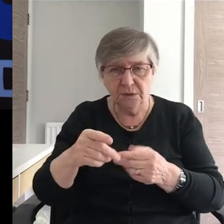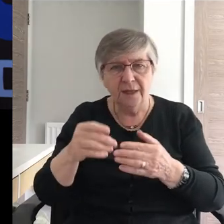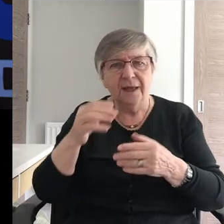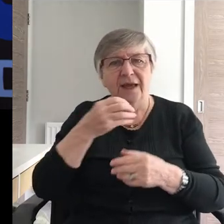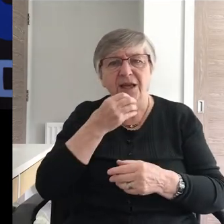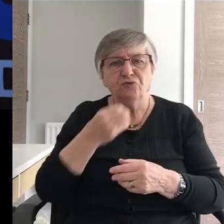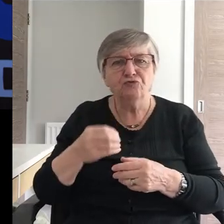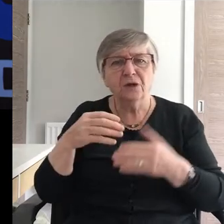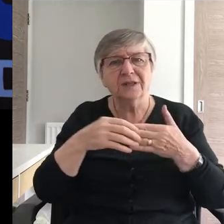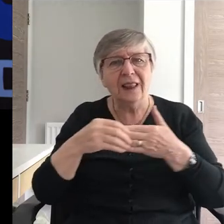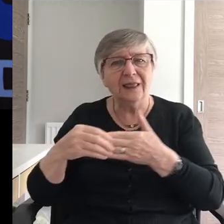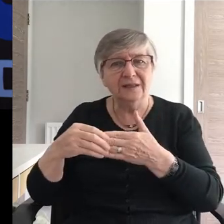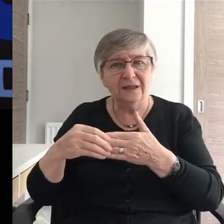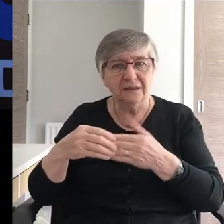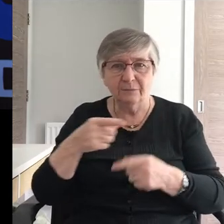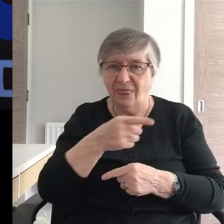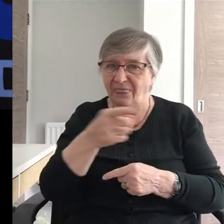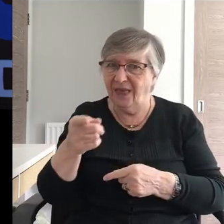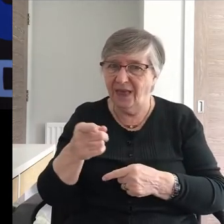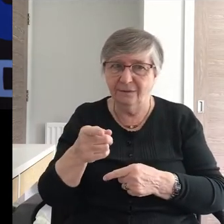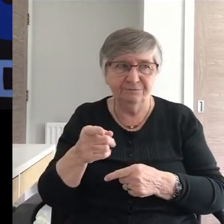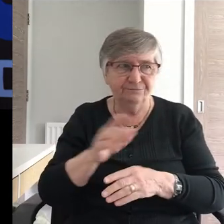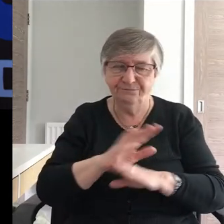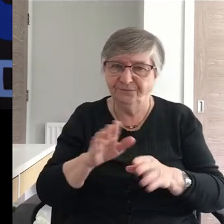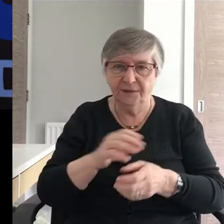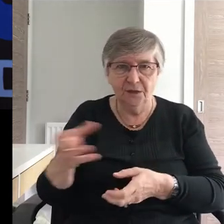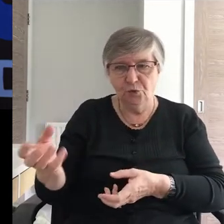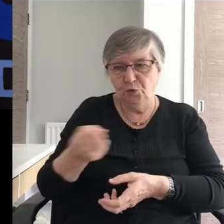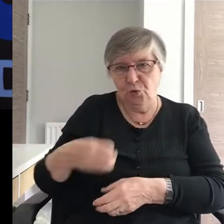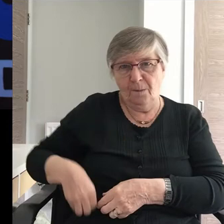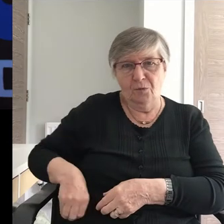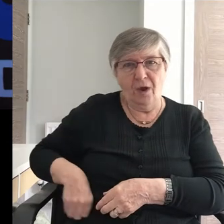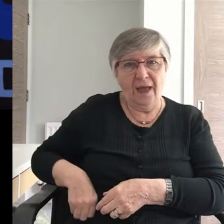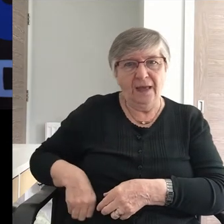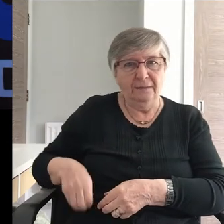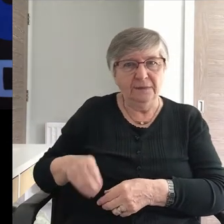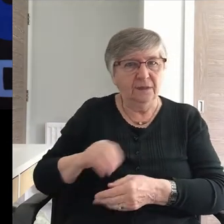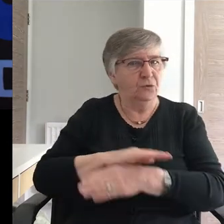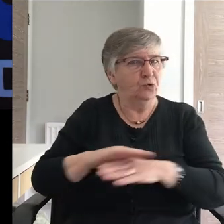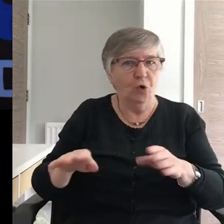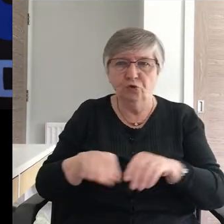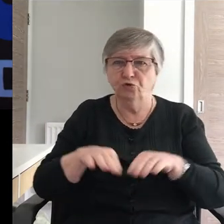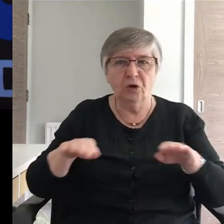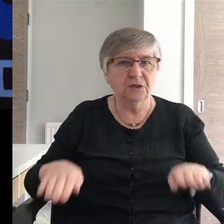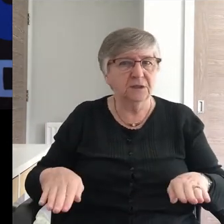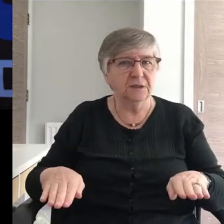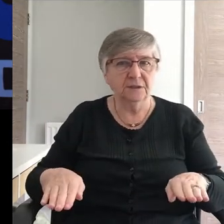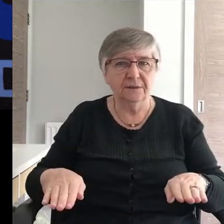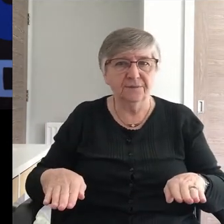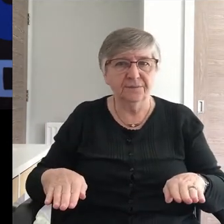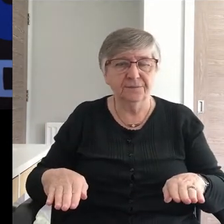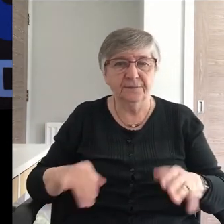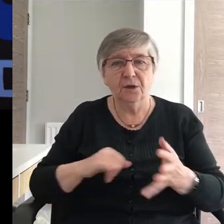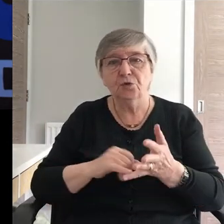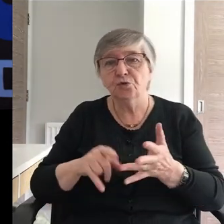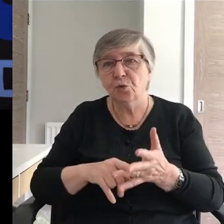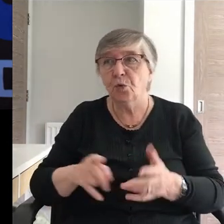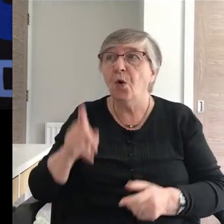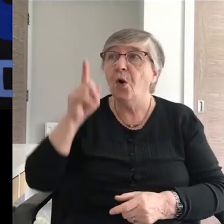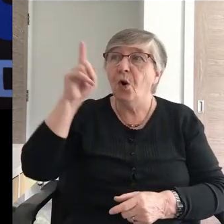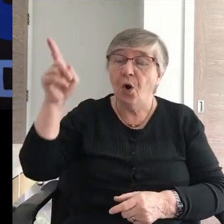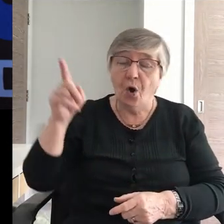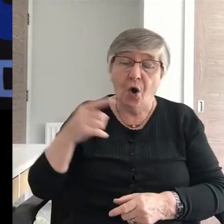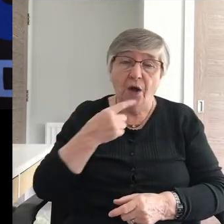leaders. But they were corrupt, took bribes, and perverted justice. And so